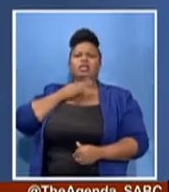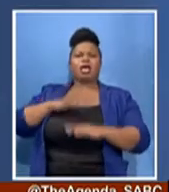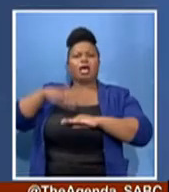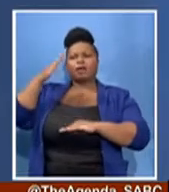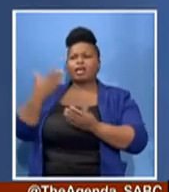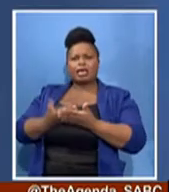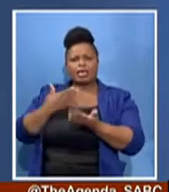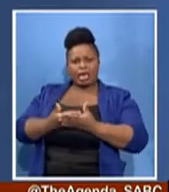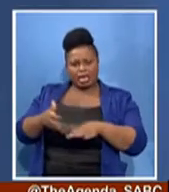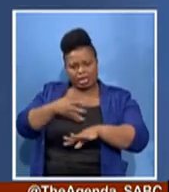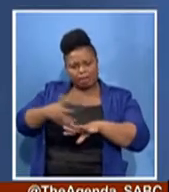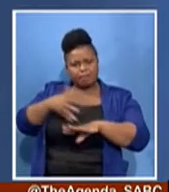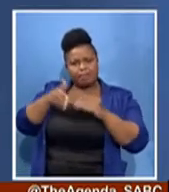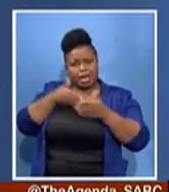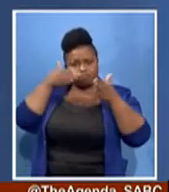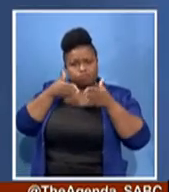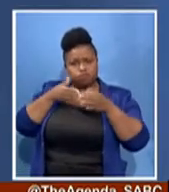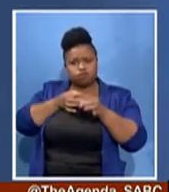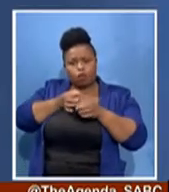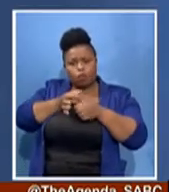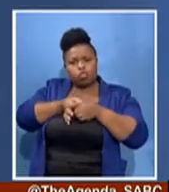signs or symptoms that one needs to look out for?